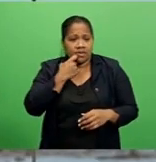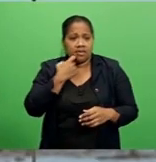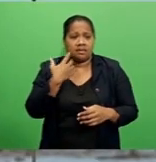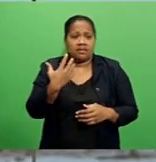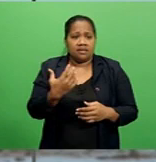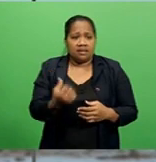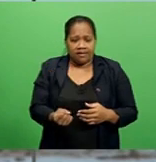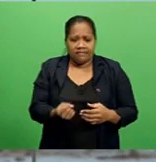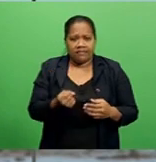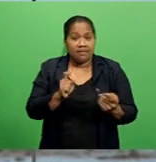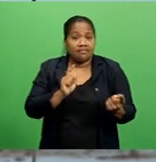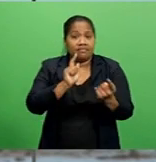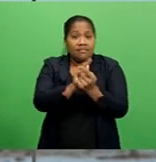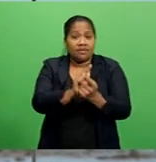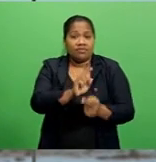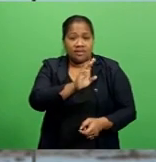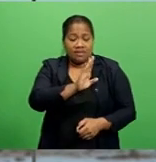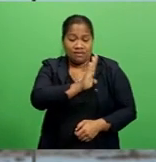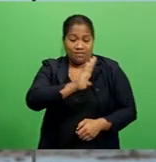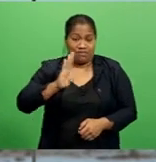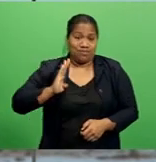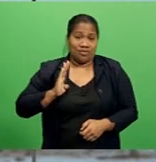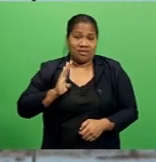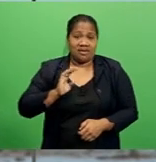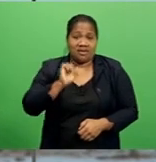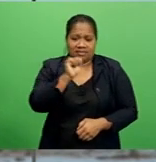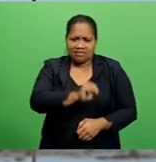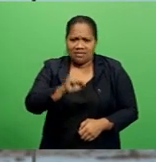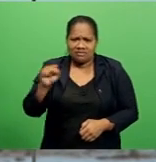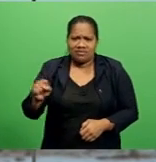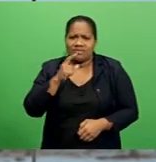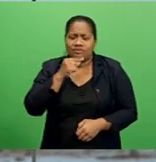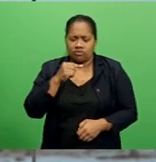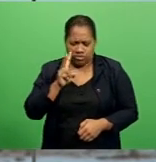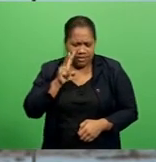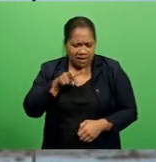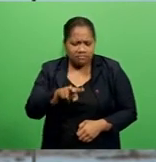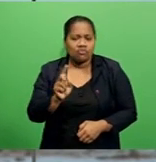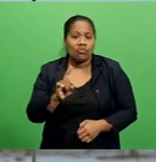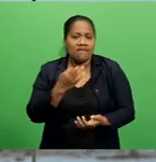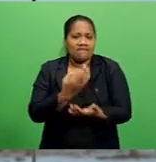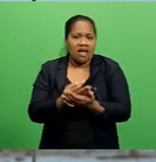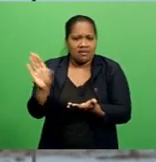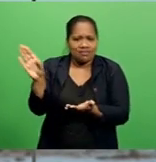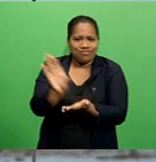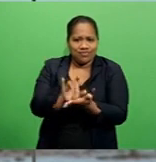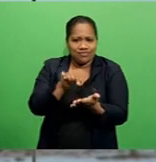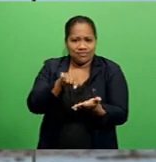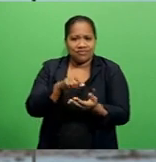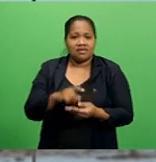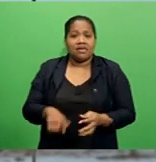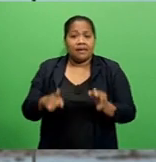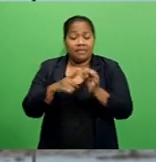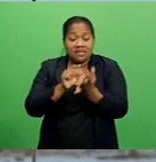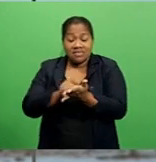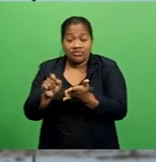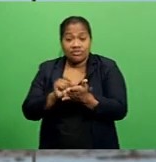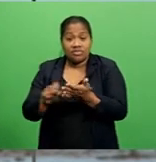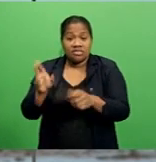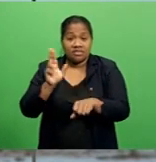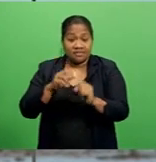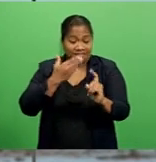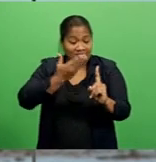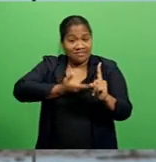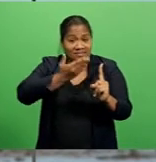and Loans Board in a few days to look at funding for this year. Permanent Secretary for Education, Dr. Angela Jokan,